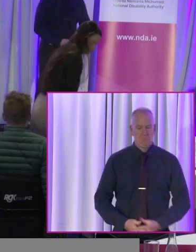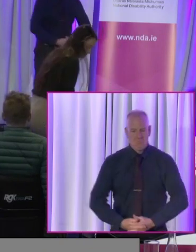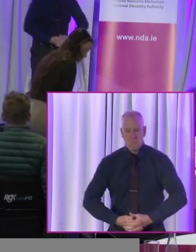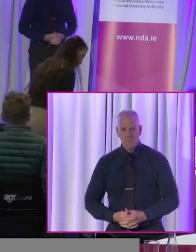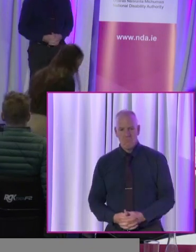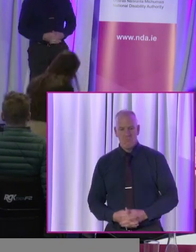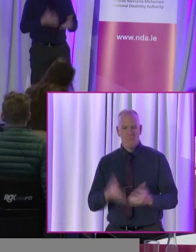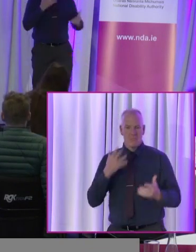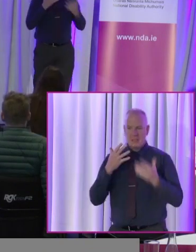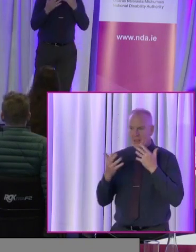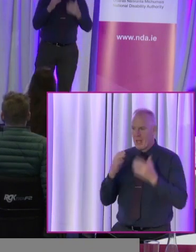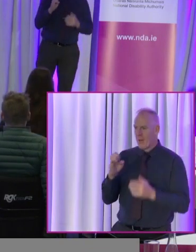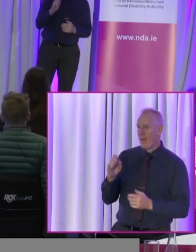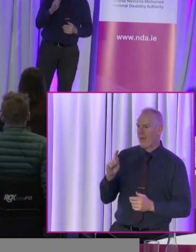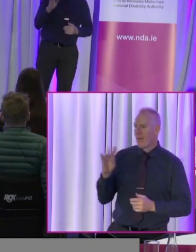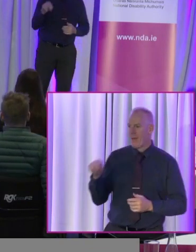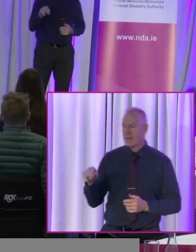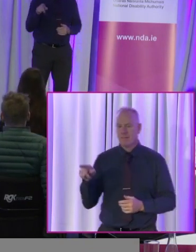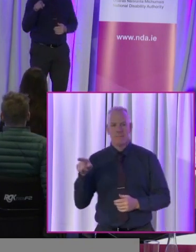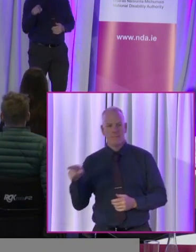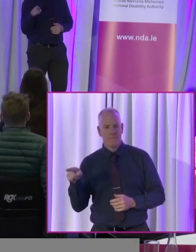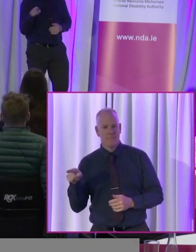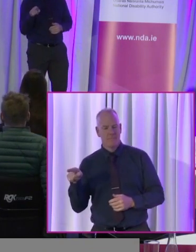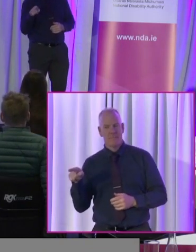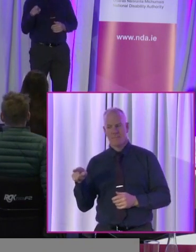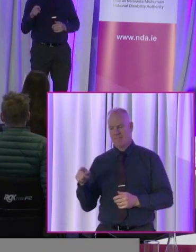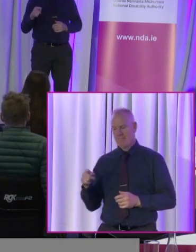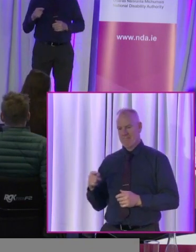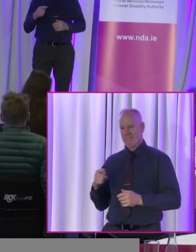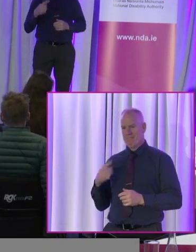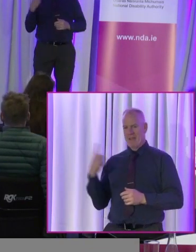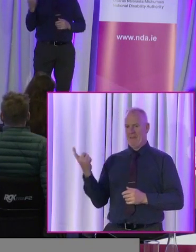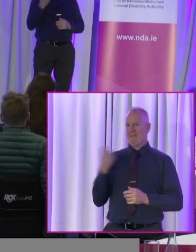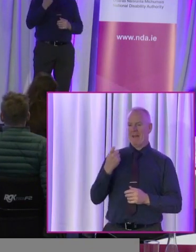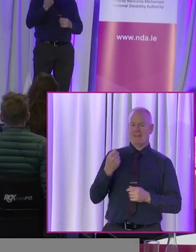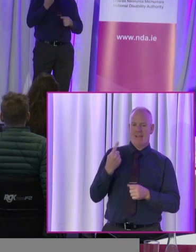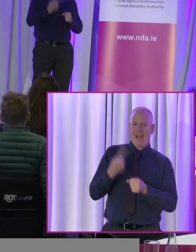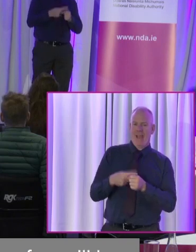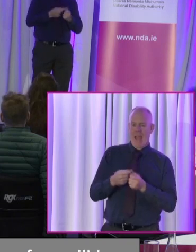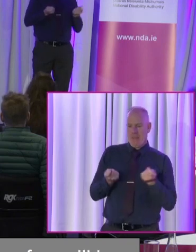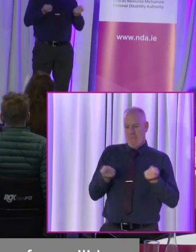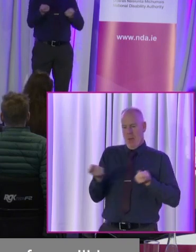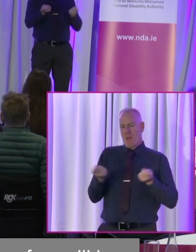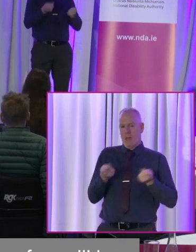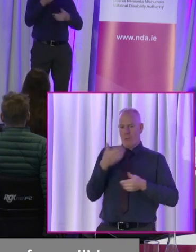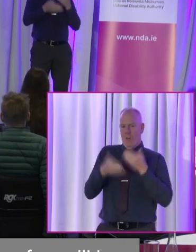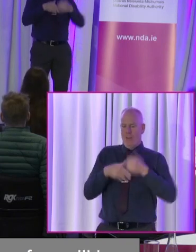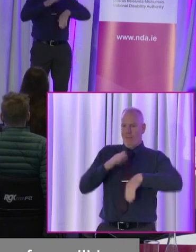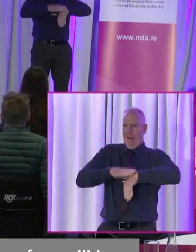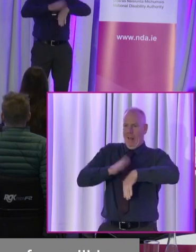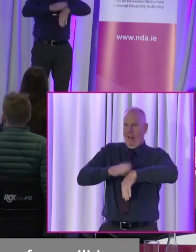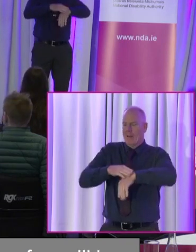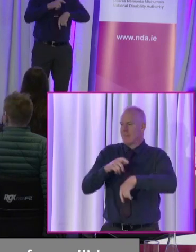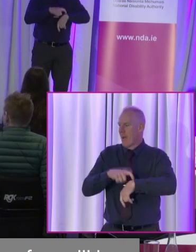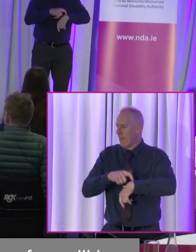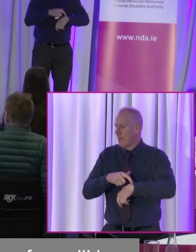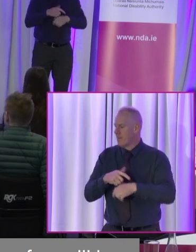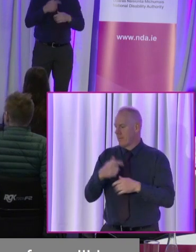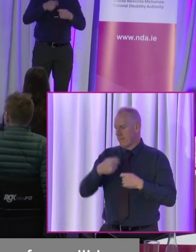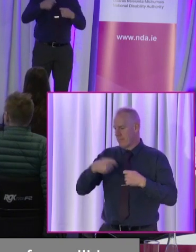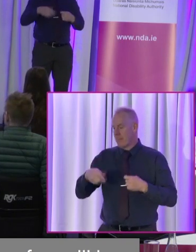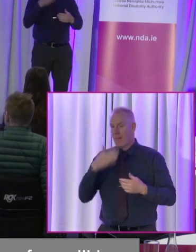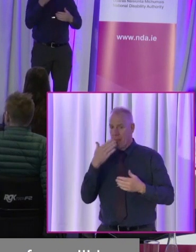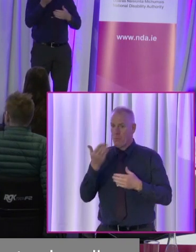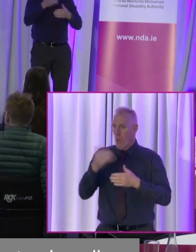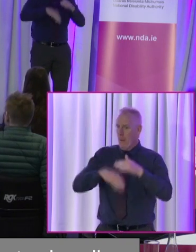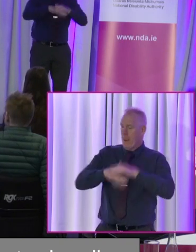Thank you very much, Ethan. I fear neither of us would be invited back as a moderator or speaker if we kept going all day, but thank you very much, and you kept